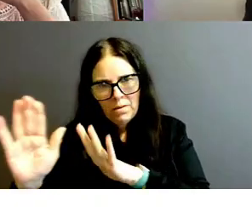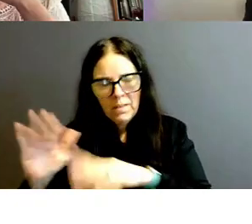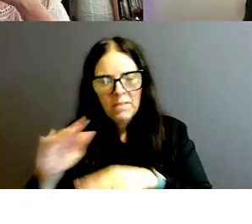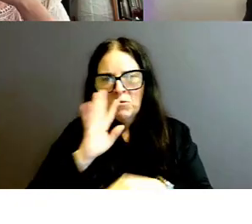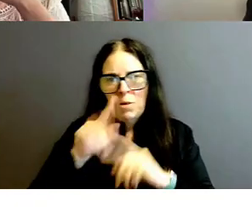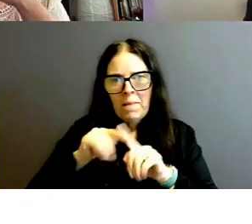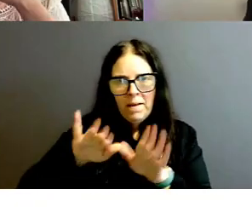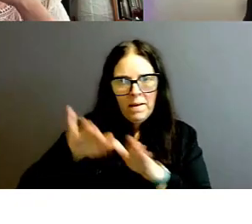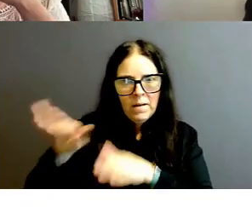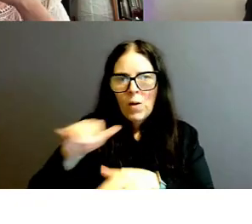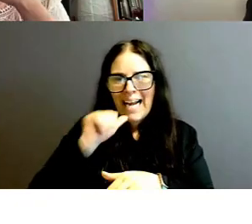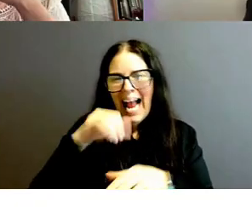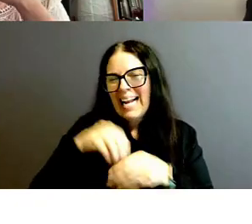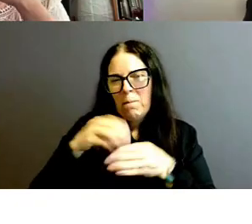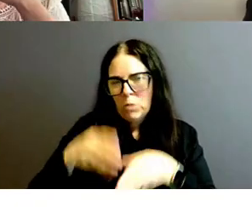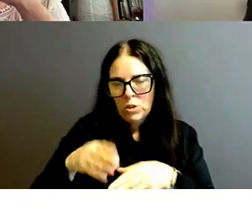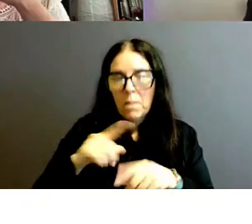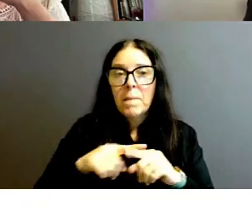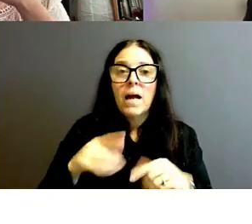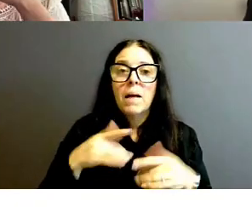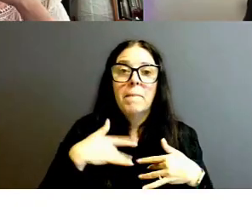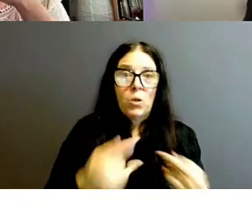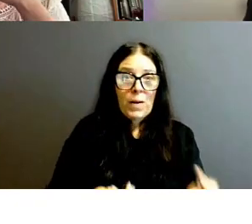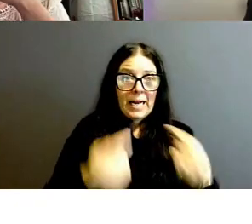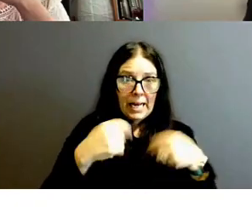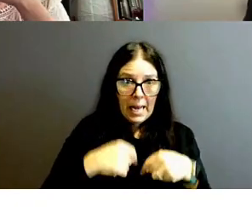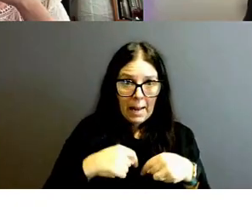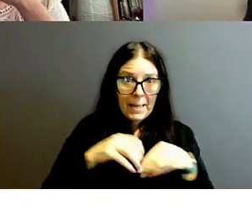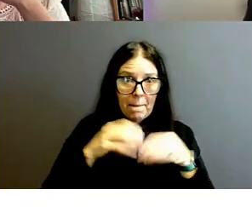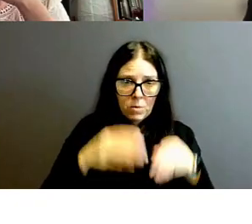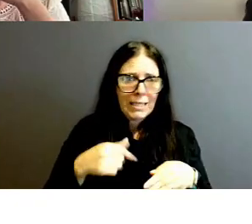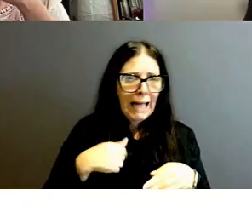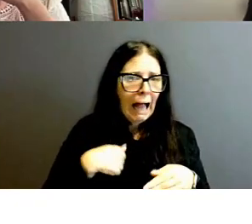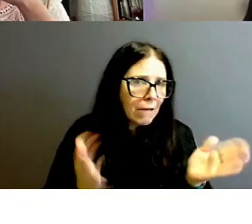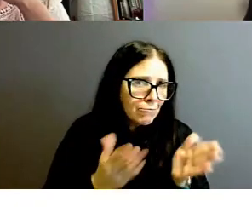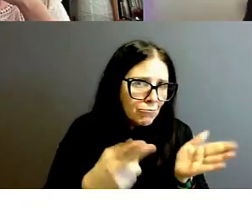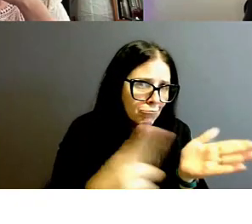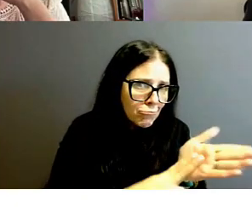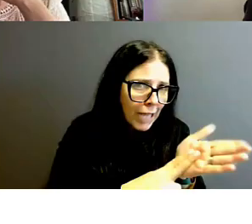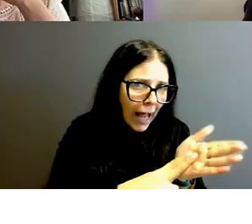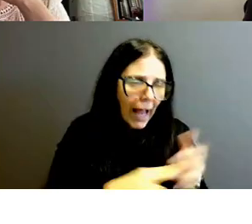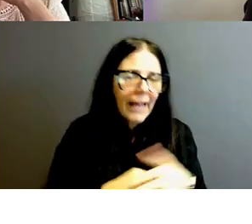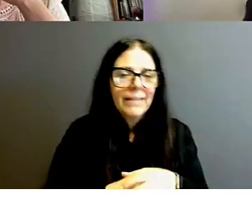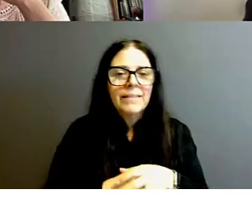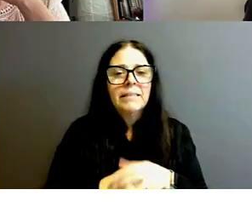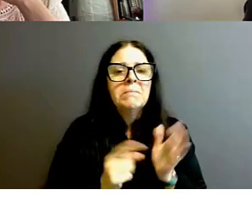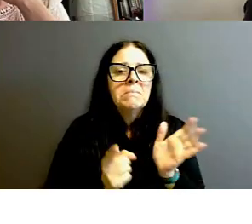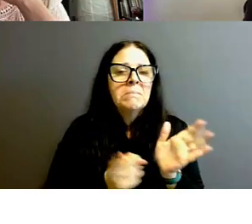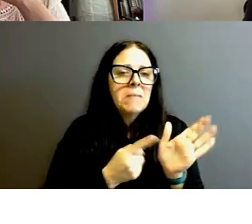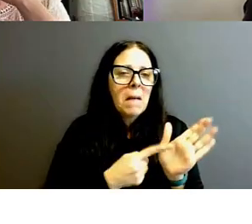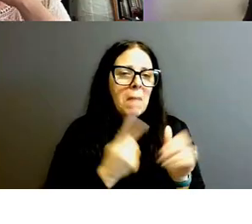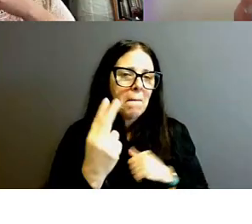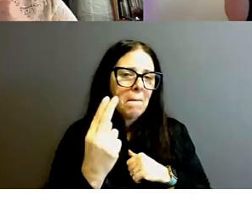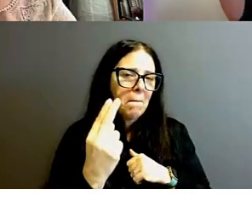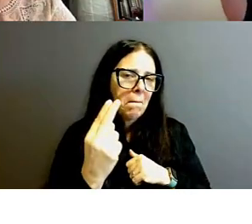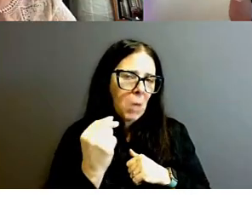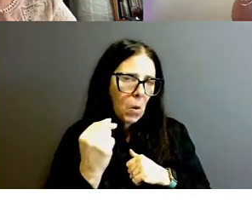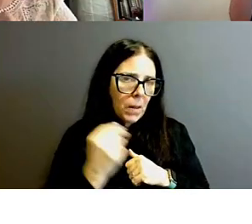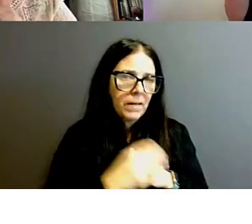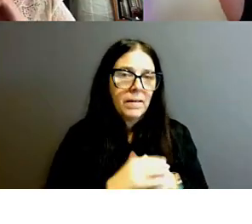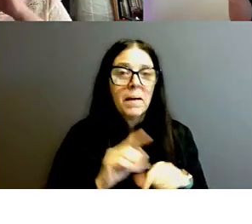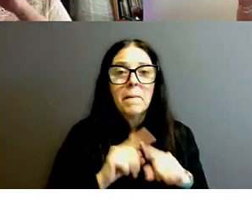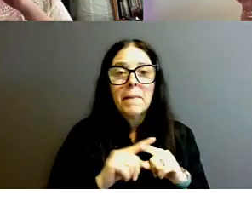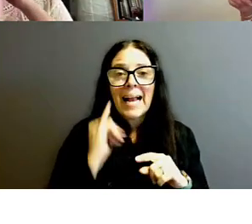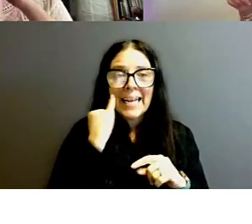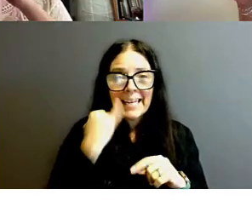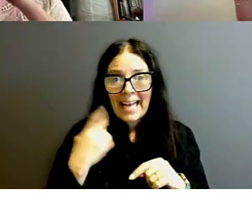So I try to get everybody to sign when they register. And sometimes I'll get a no, but if I see